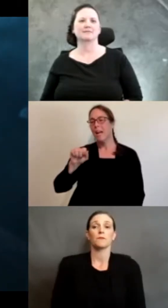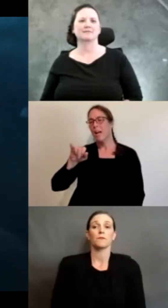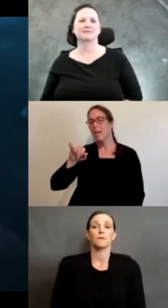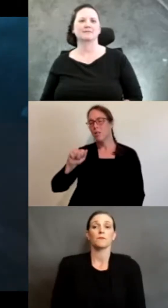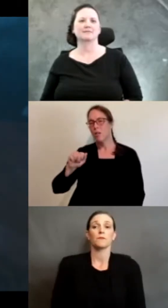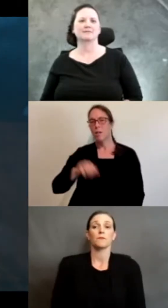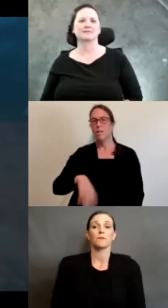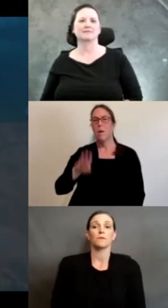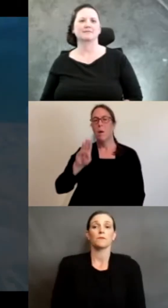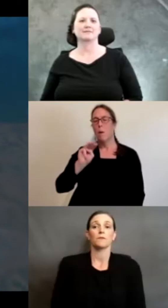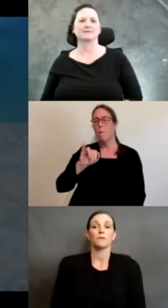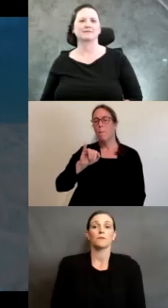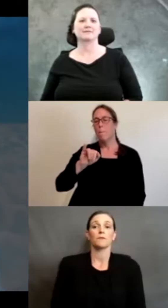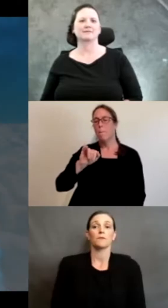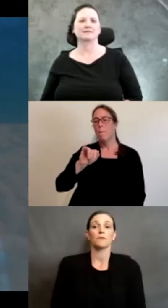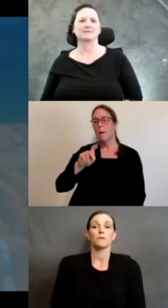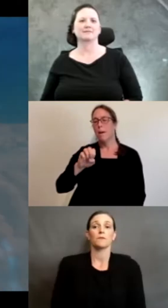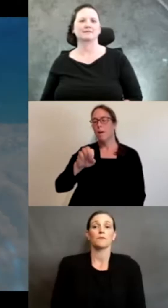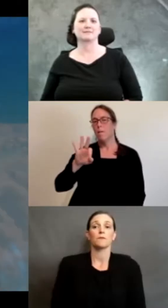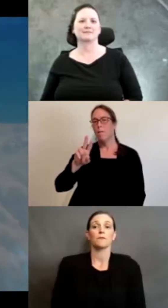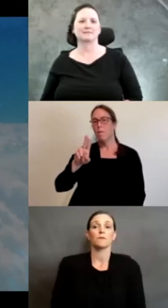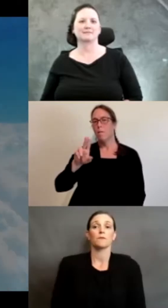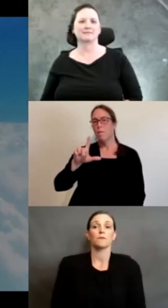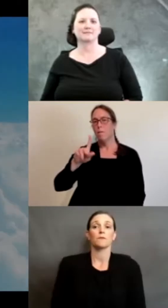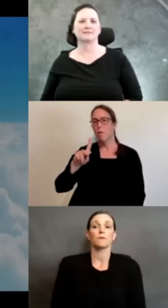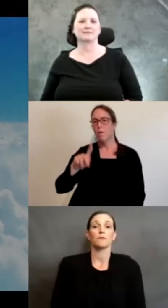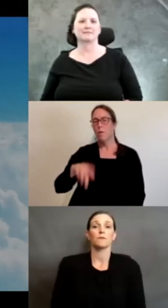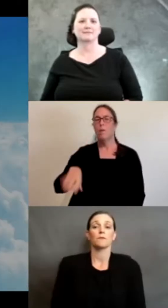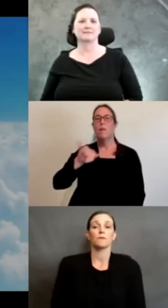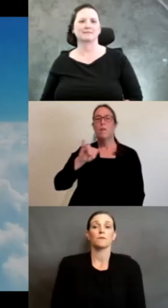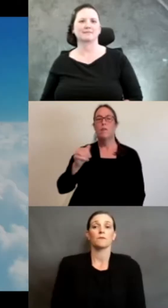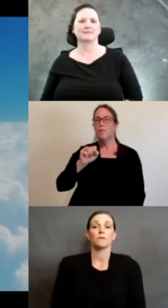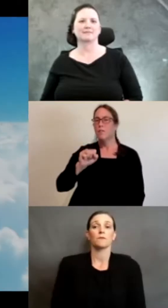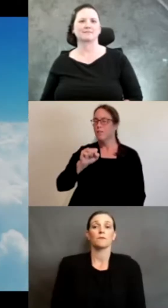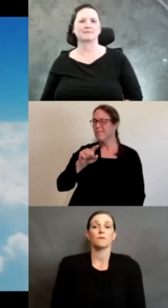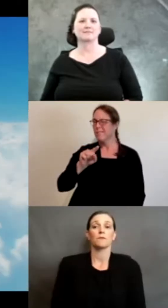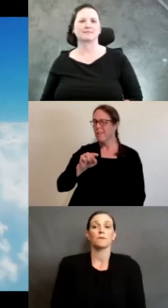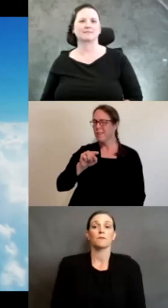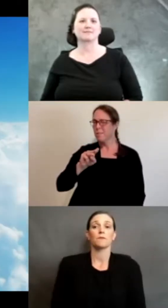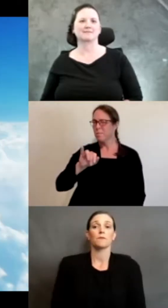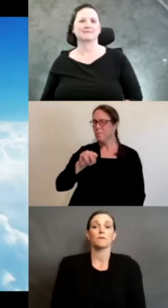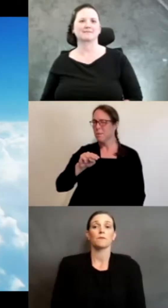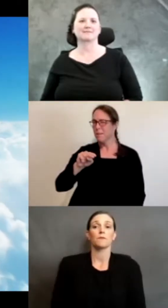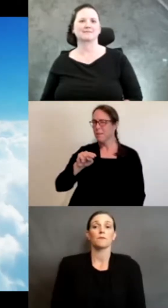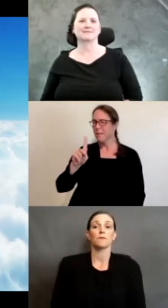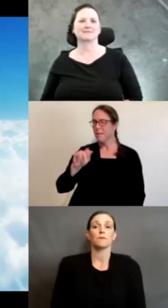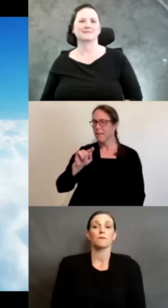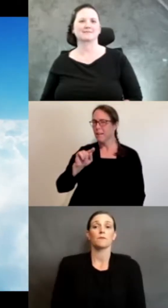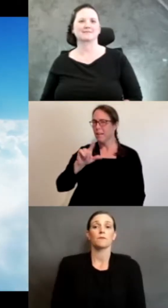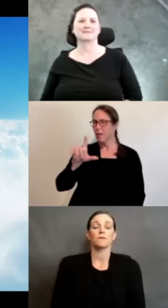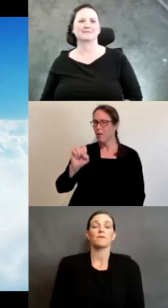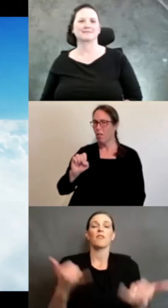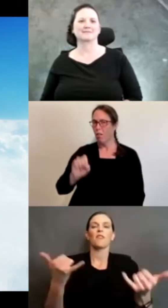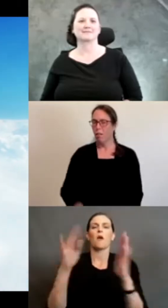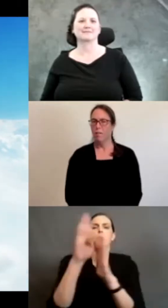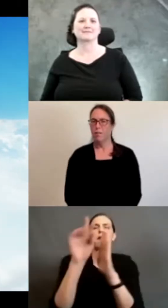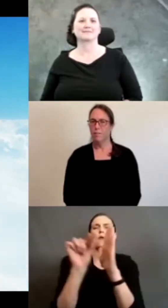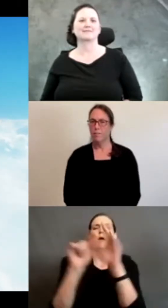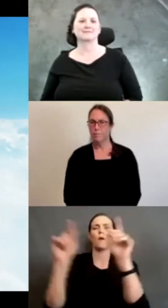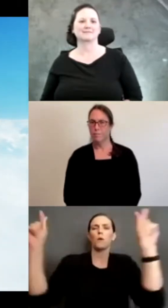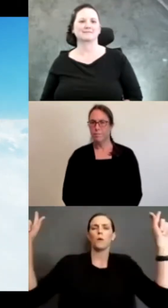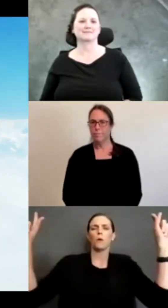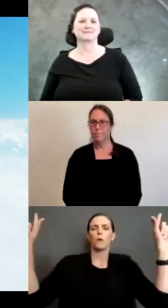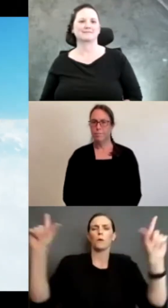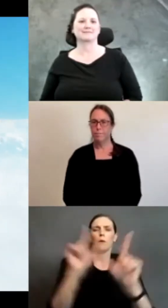Michael Hernandez, Jasmine Kittle. The background crossfades to a perspective of moving through white